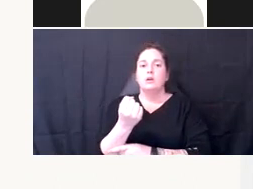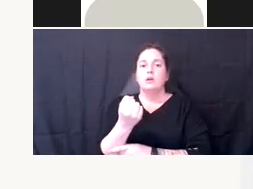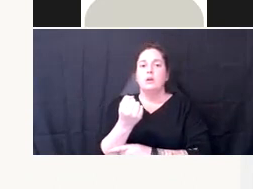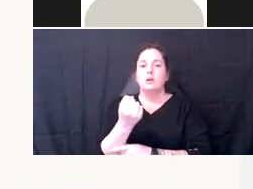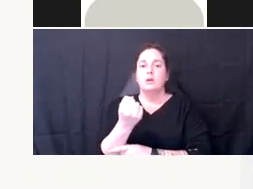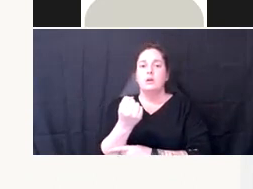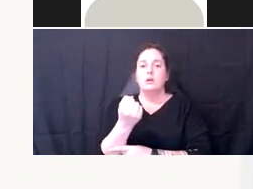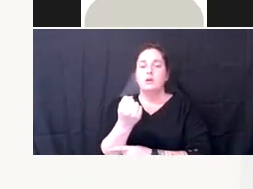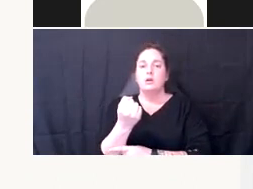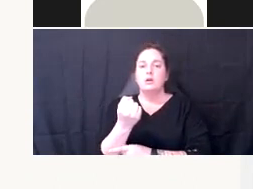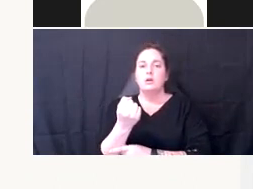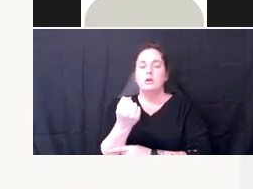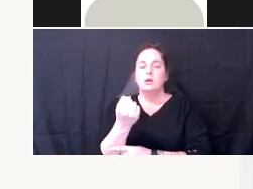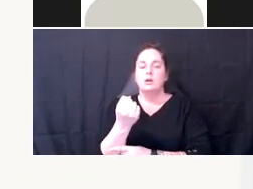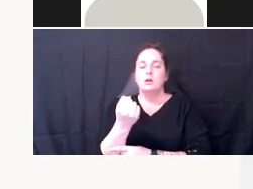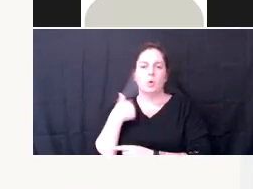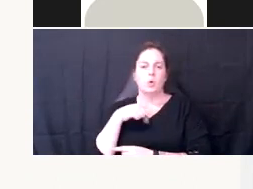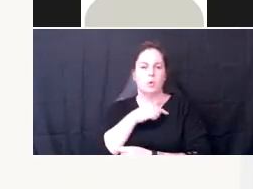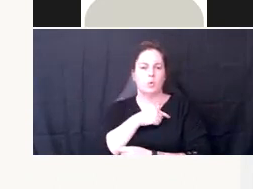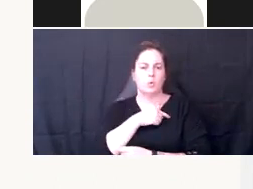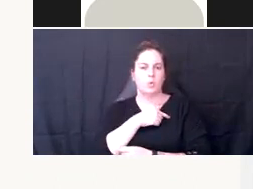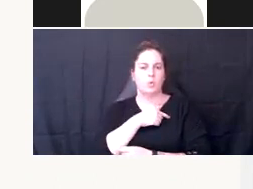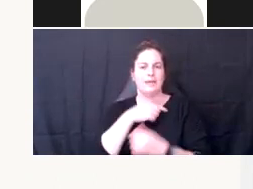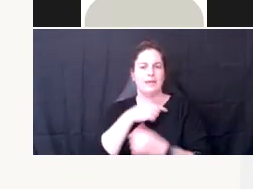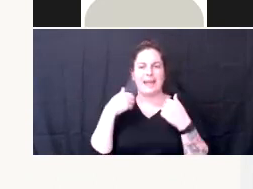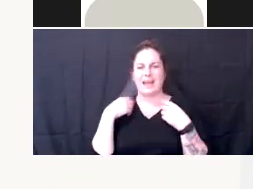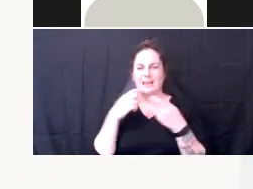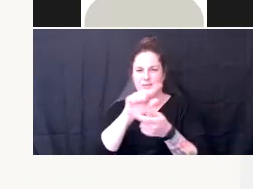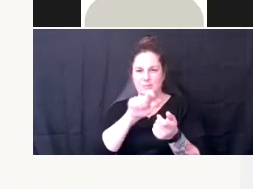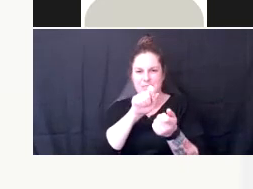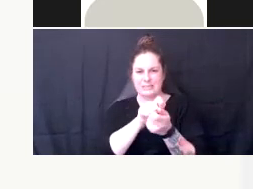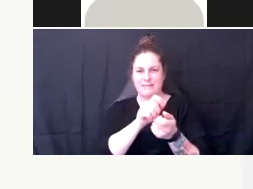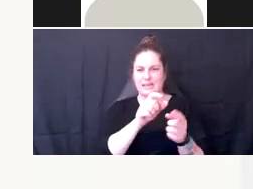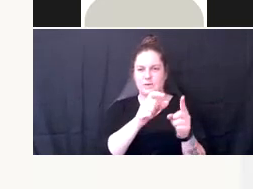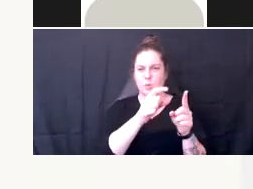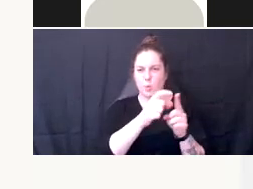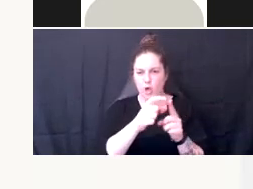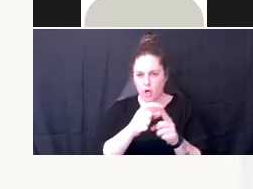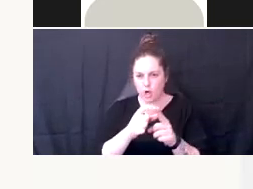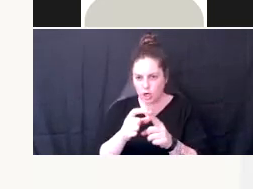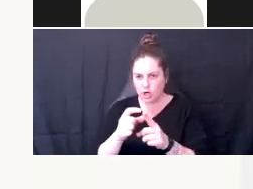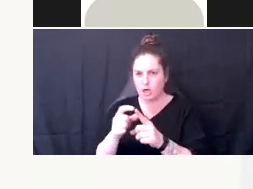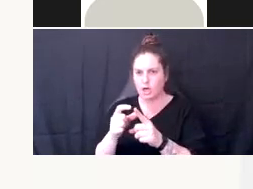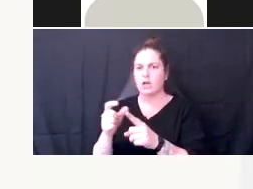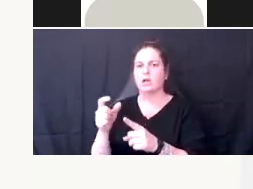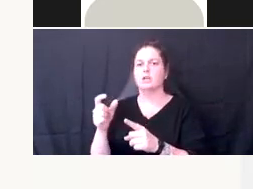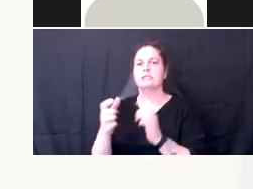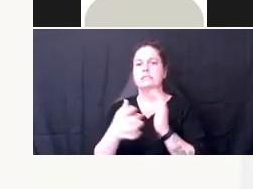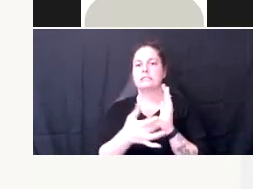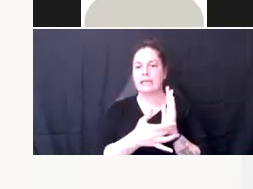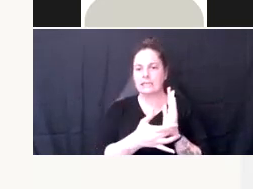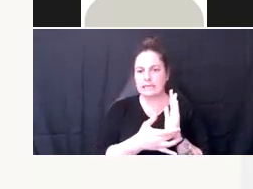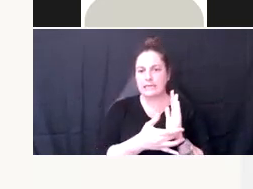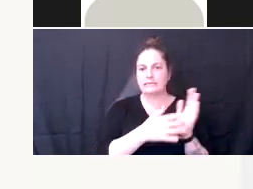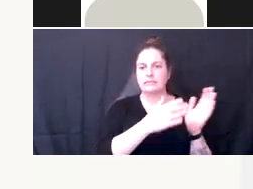we utilize certain terminology, certain techniques and methods